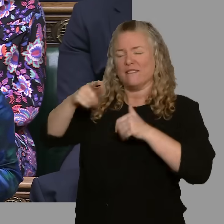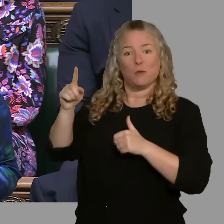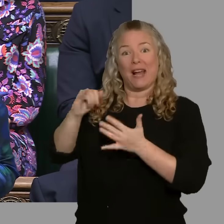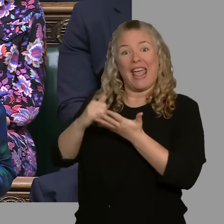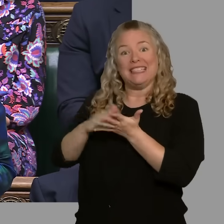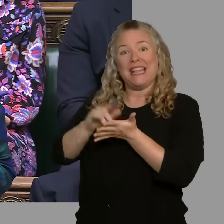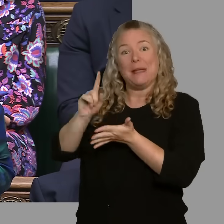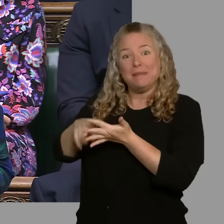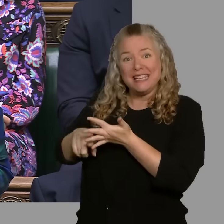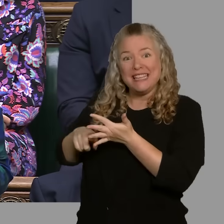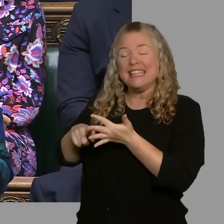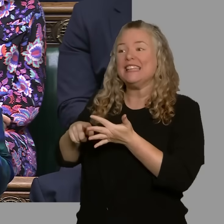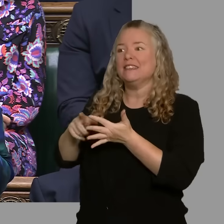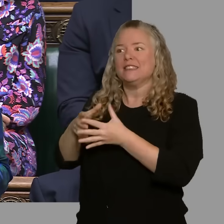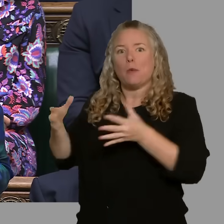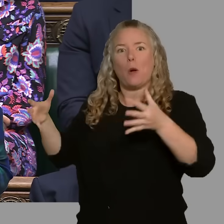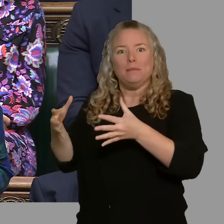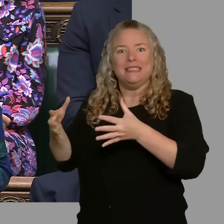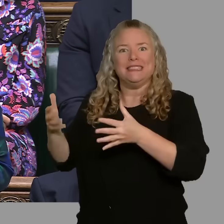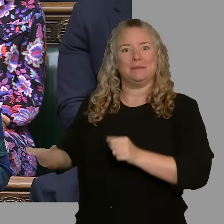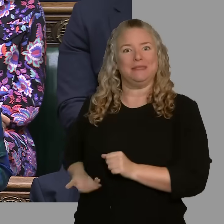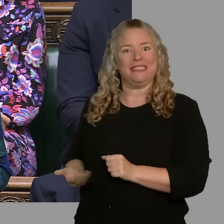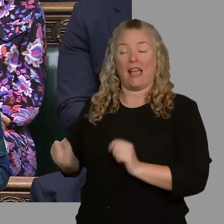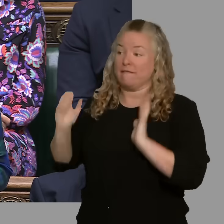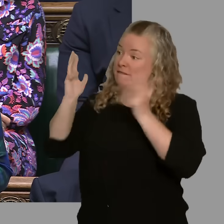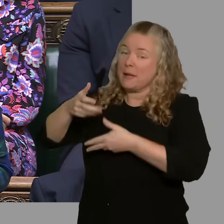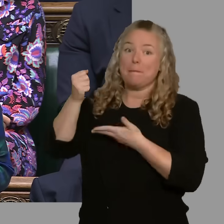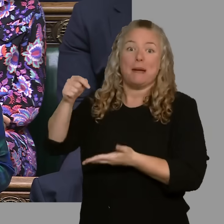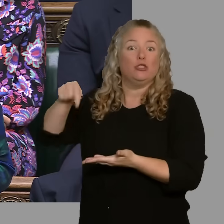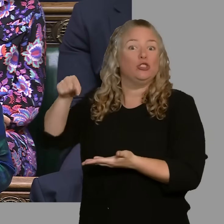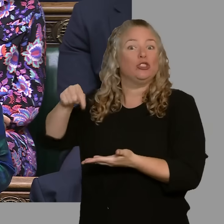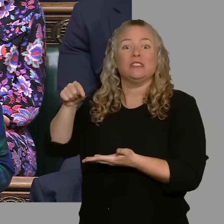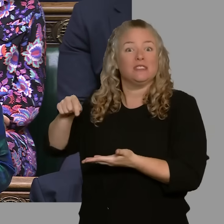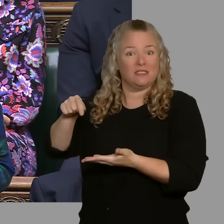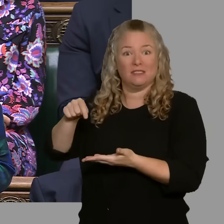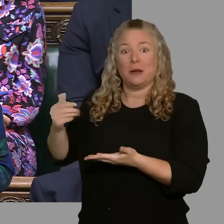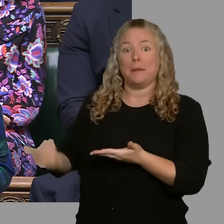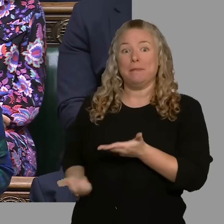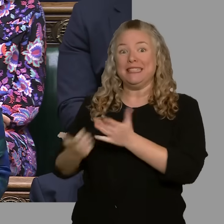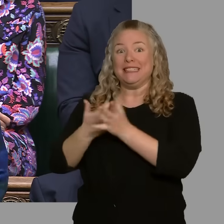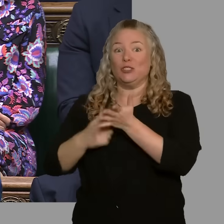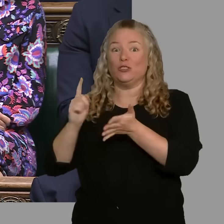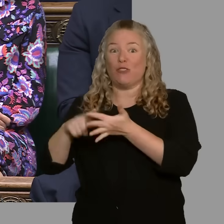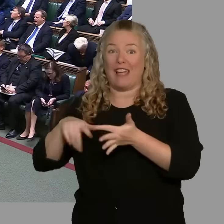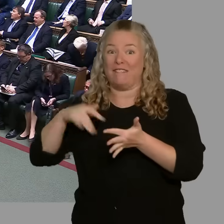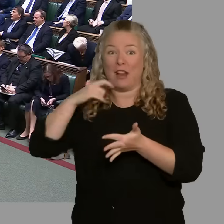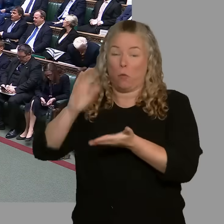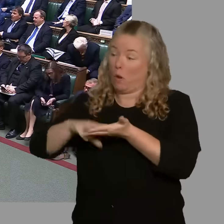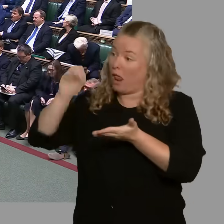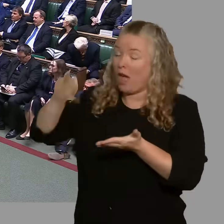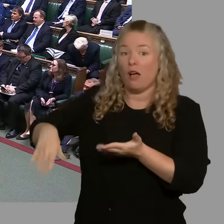family business and family farm tax, and that his government will commit to no further tax rises for business?